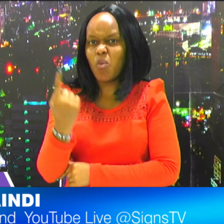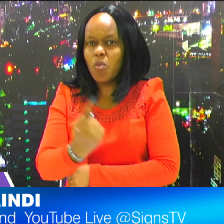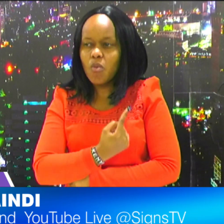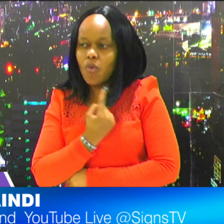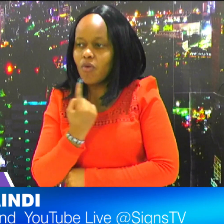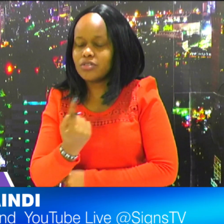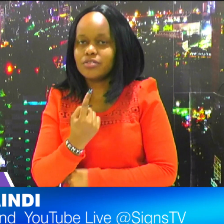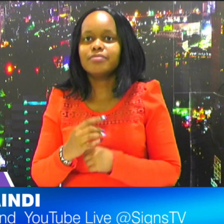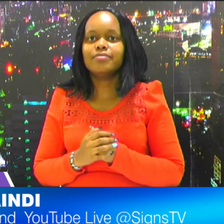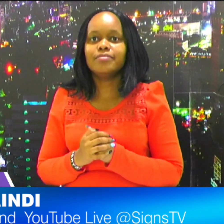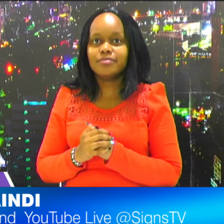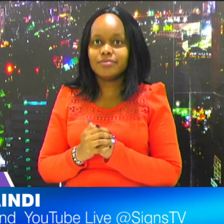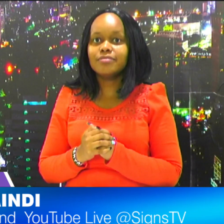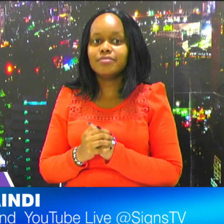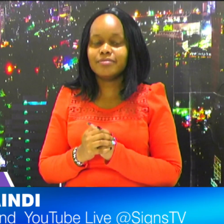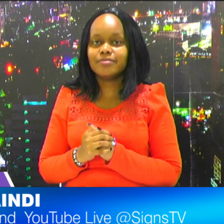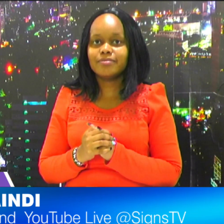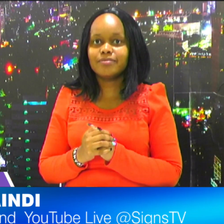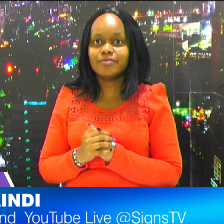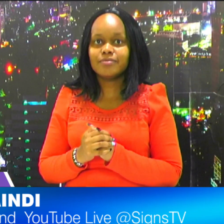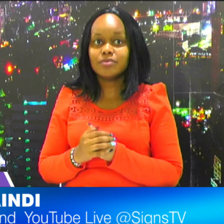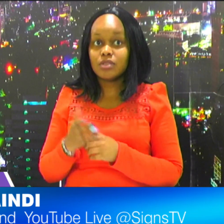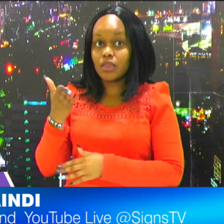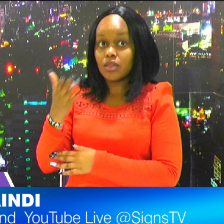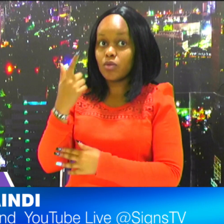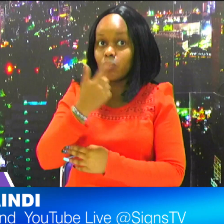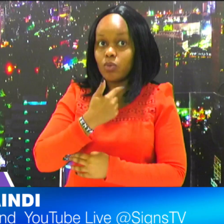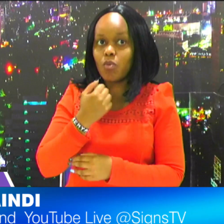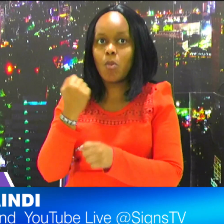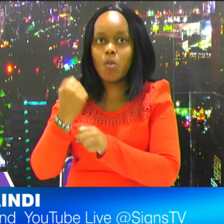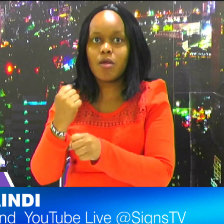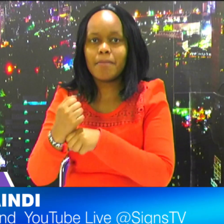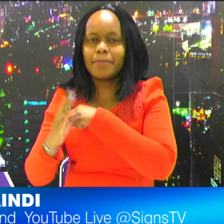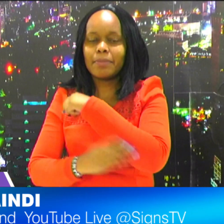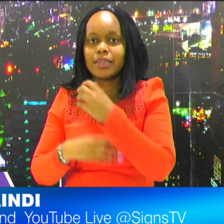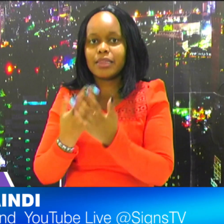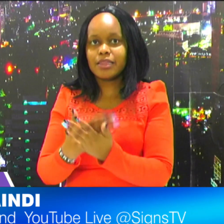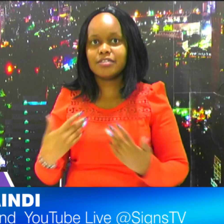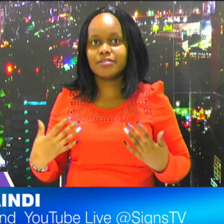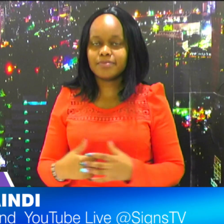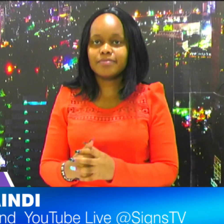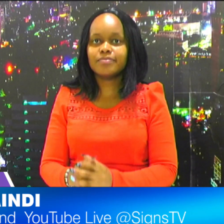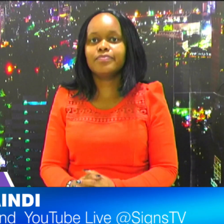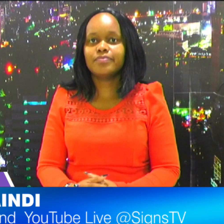are criticized and said that the government should only punish